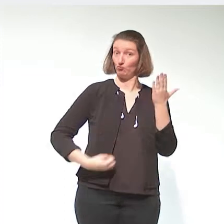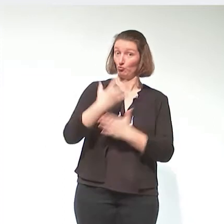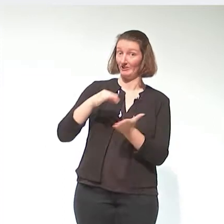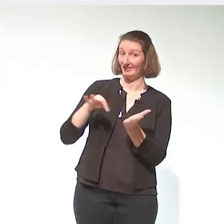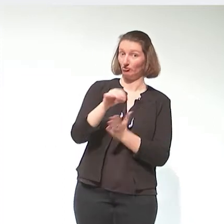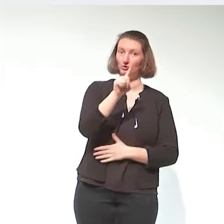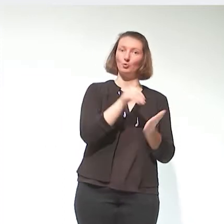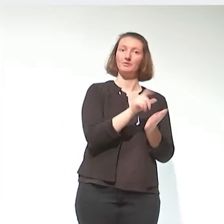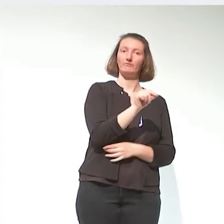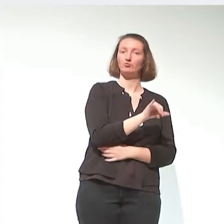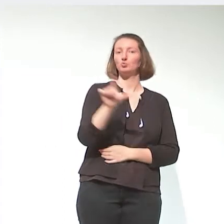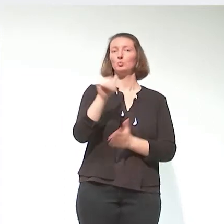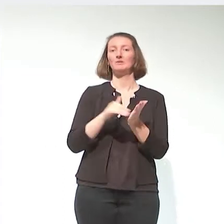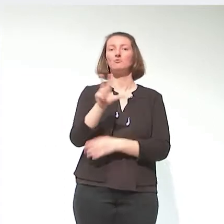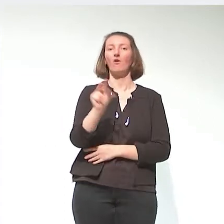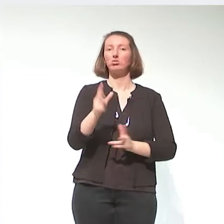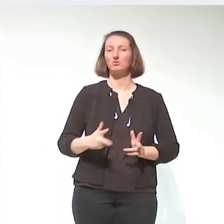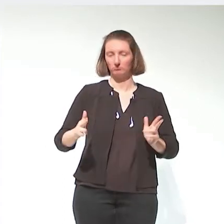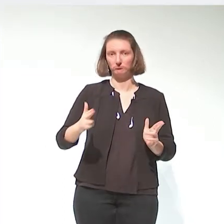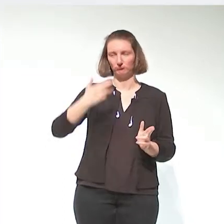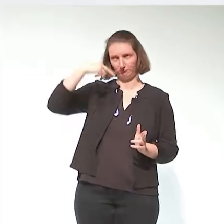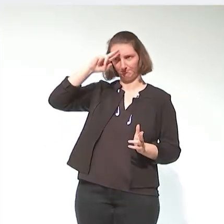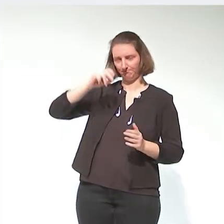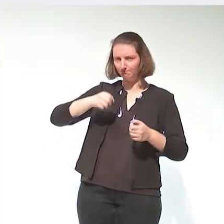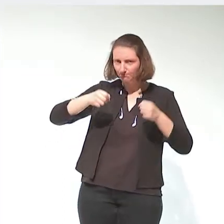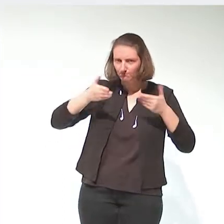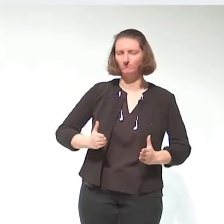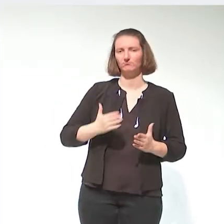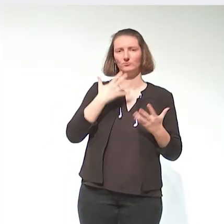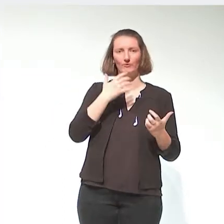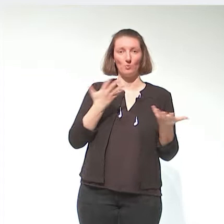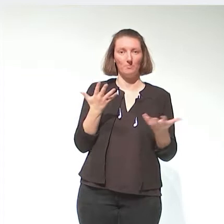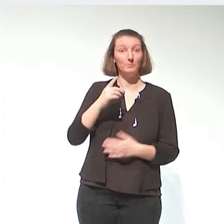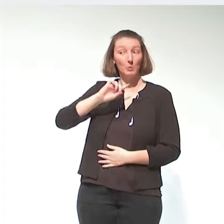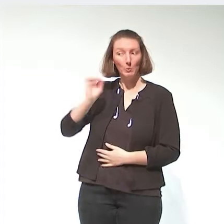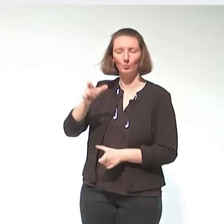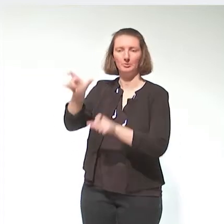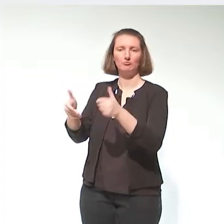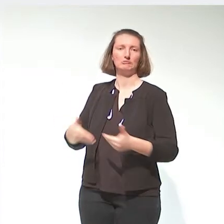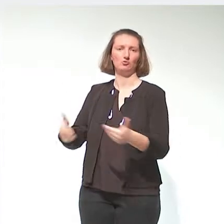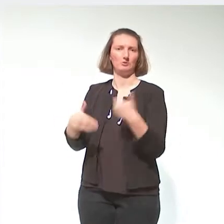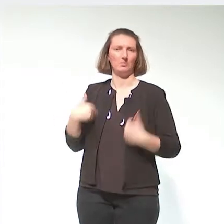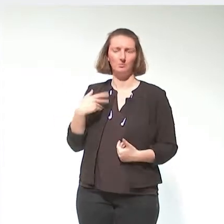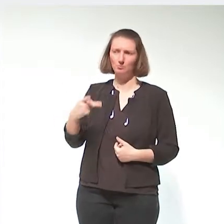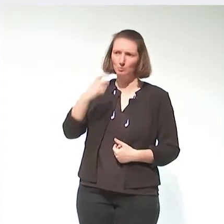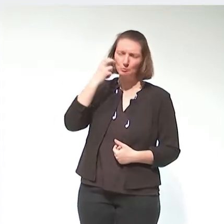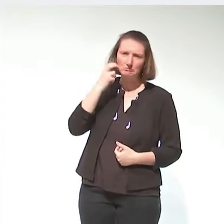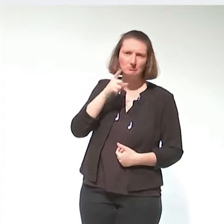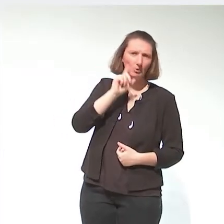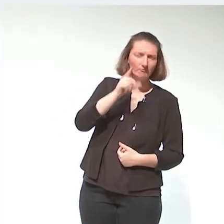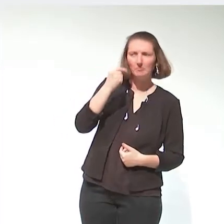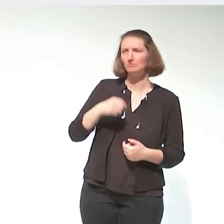with disabilities, the Commission adopted a new 2021-2030 strategy, the goal of which is to make sure that